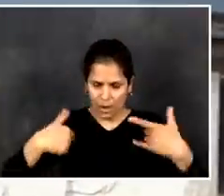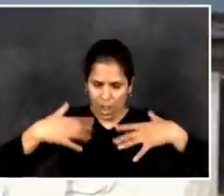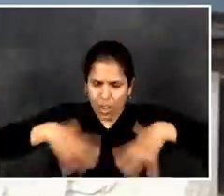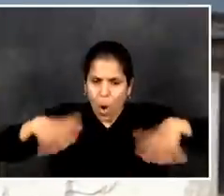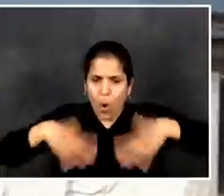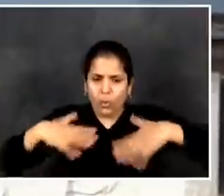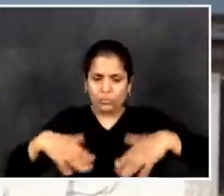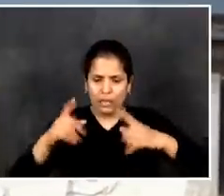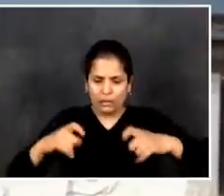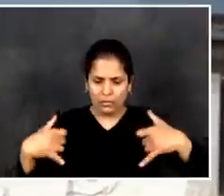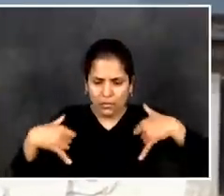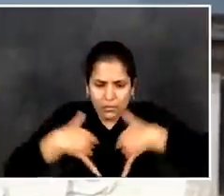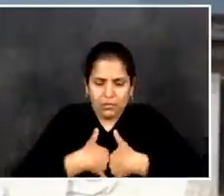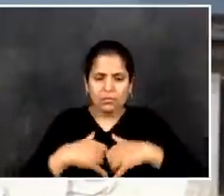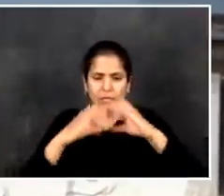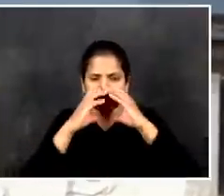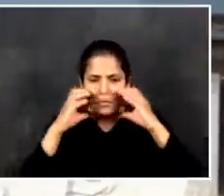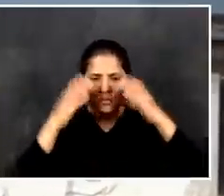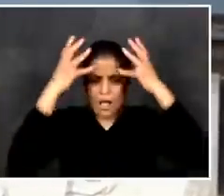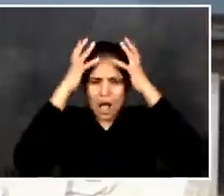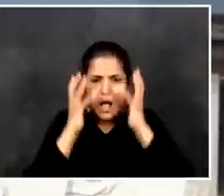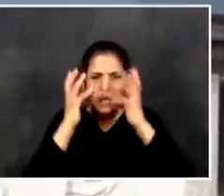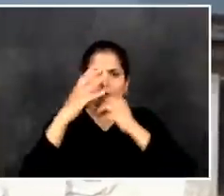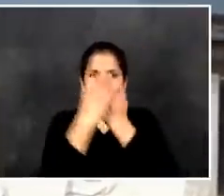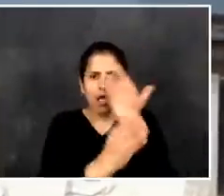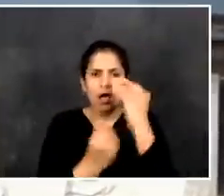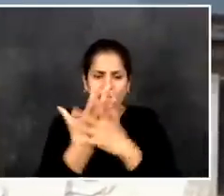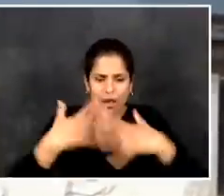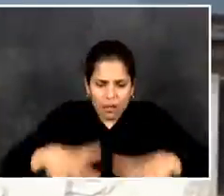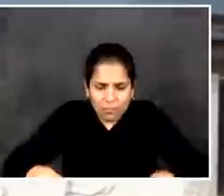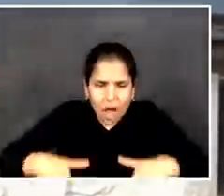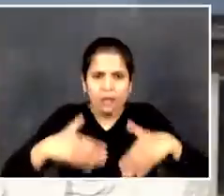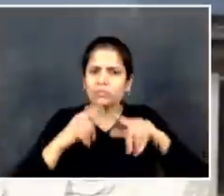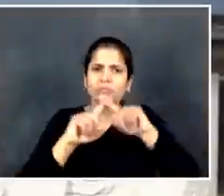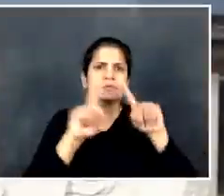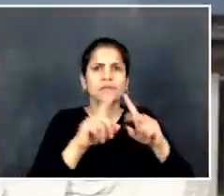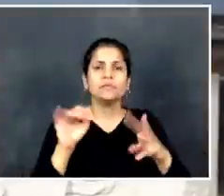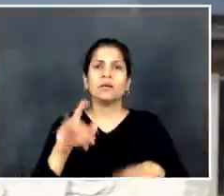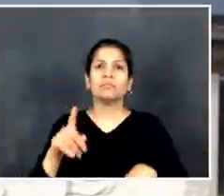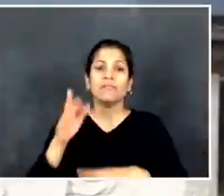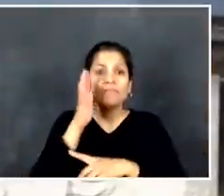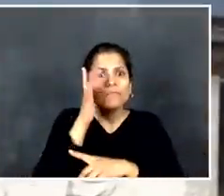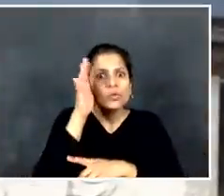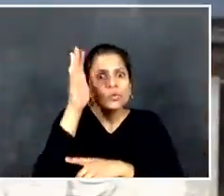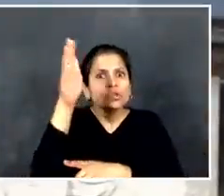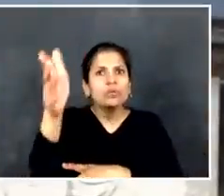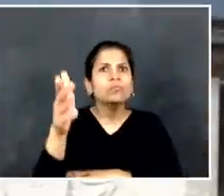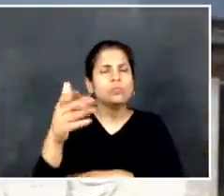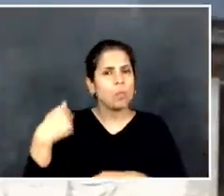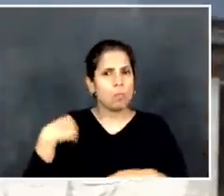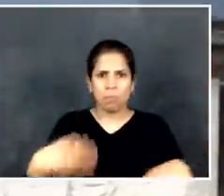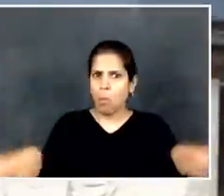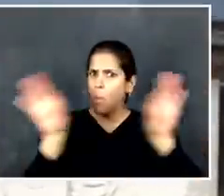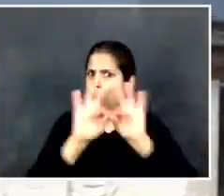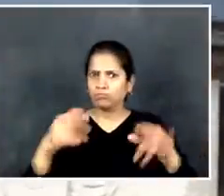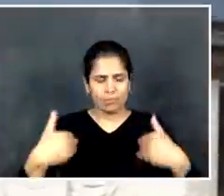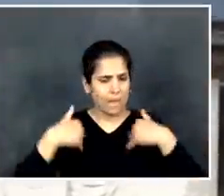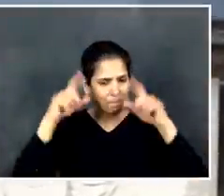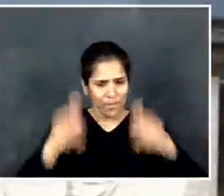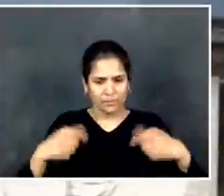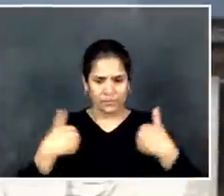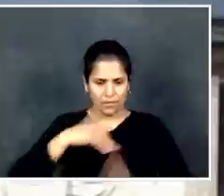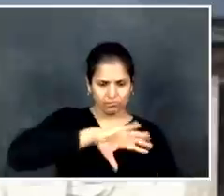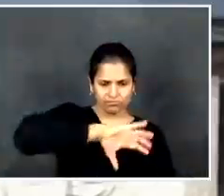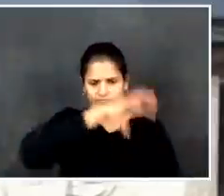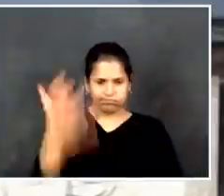to protect us in the future. On the field hospitals, yeah, the basic reality now is the ones that are up and running will continue